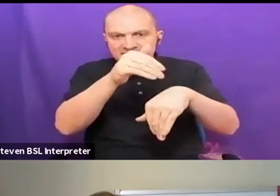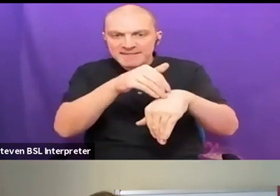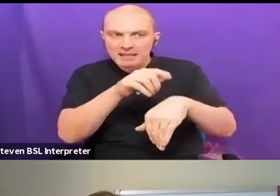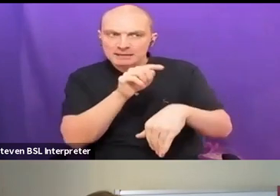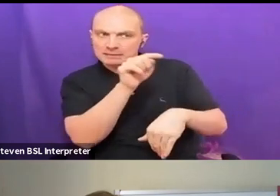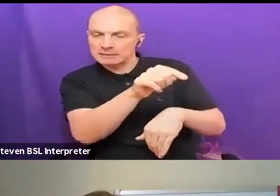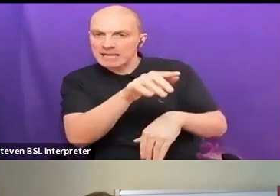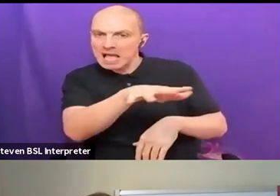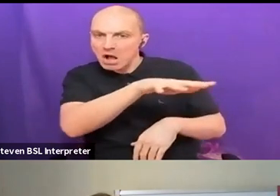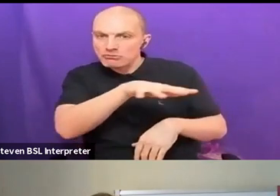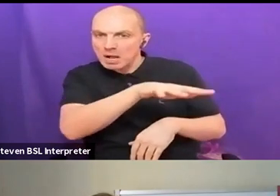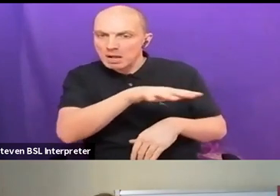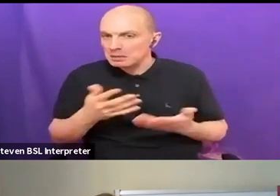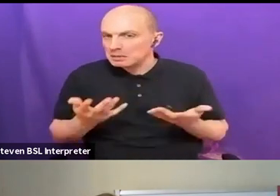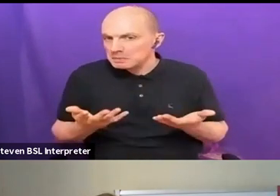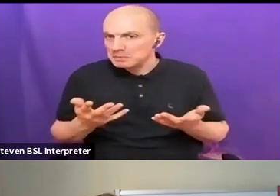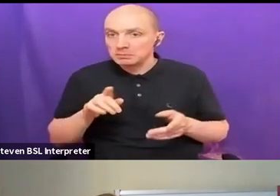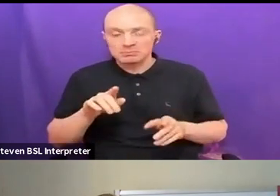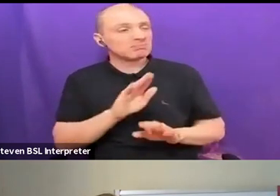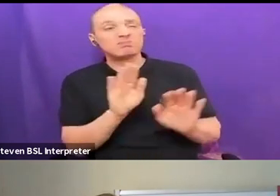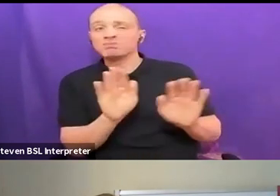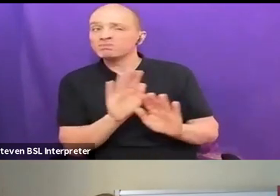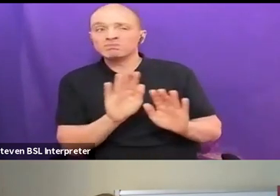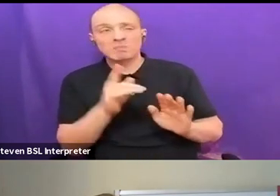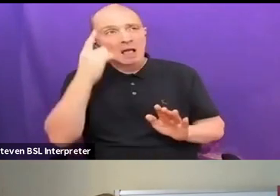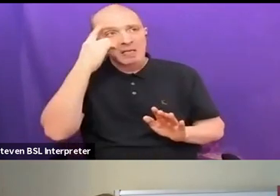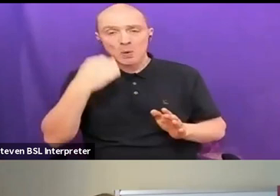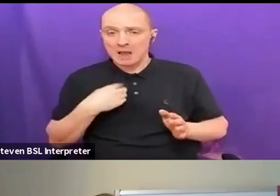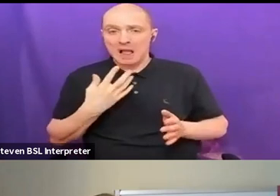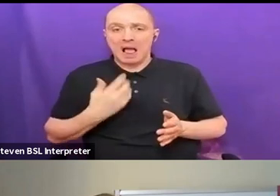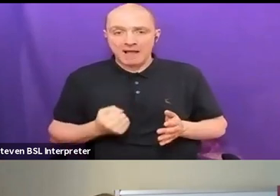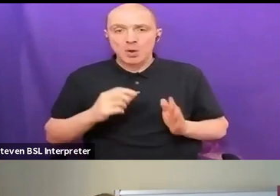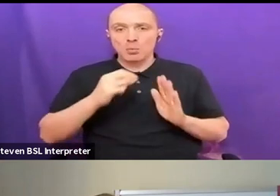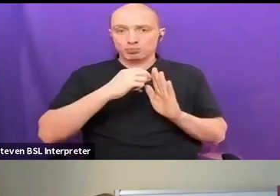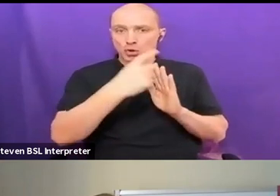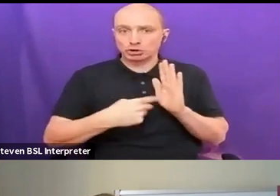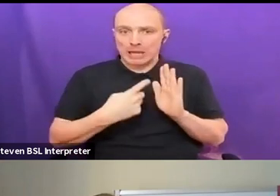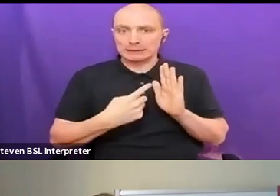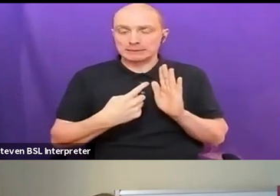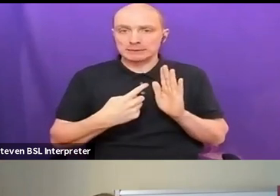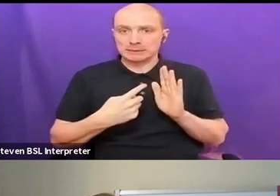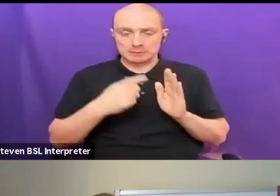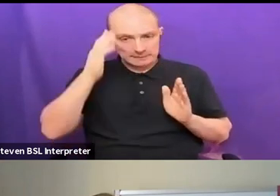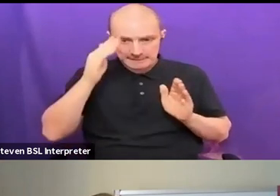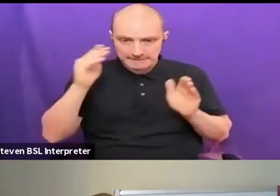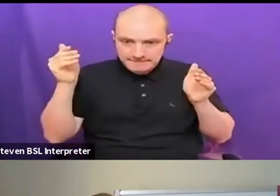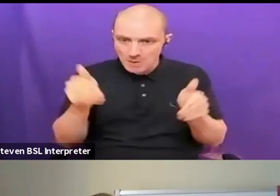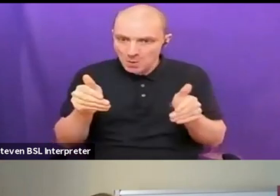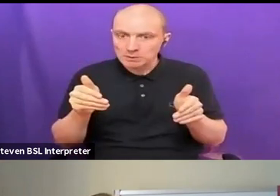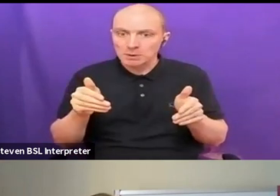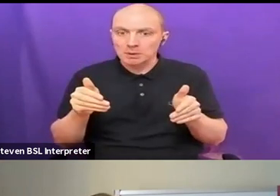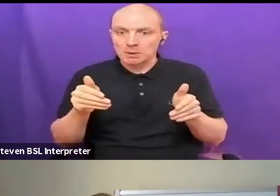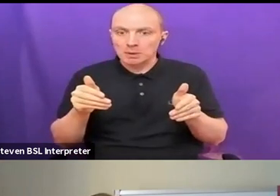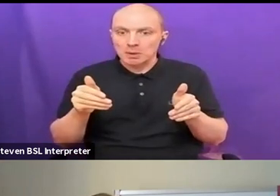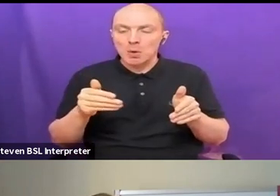think you know, we've got a whole range of capital projects. So you know, it's one that, because we do work with